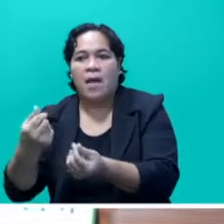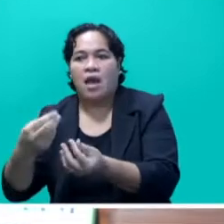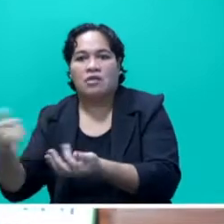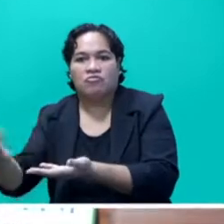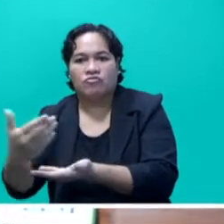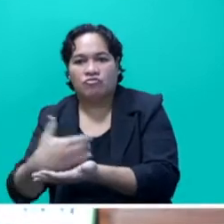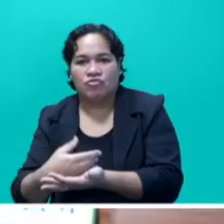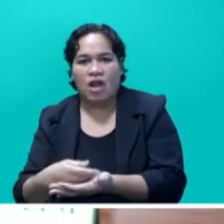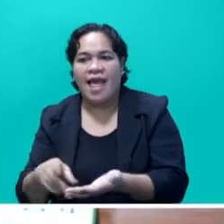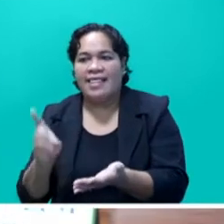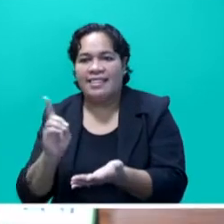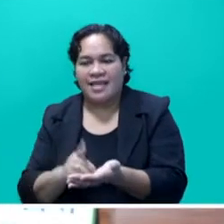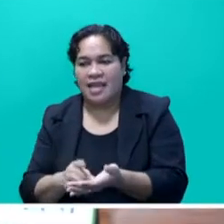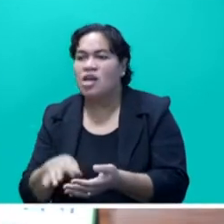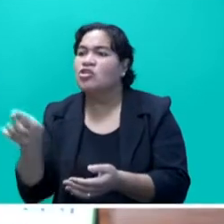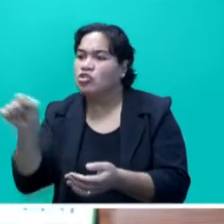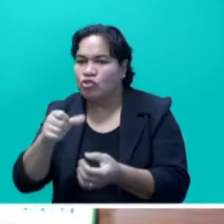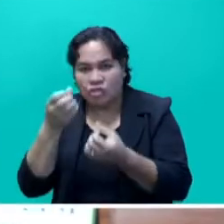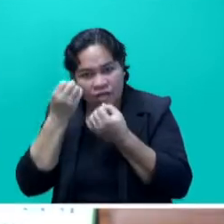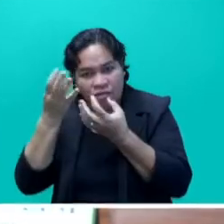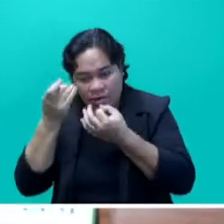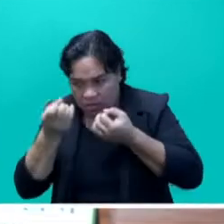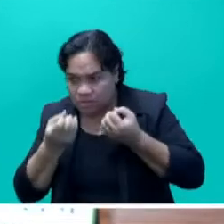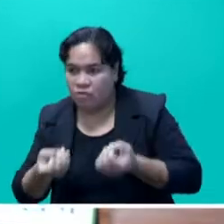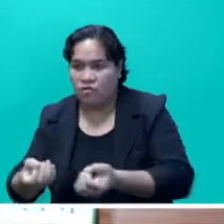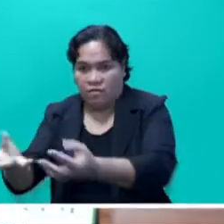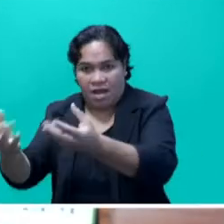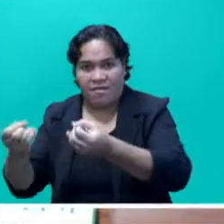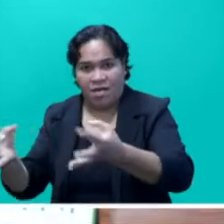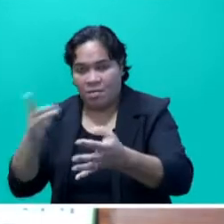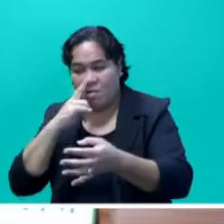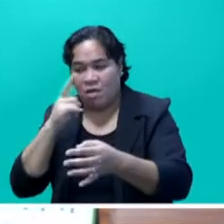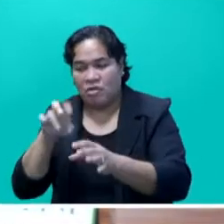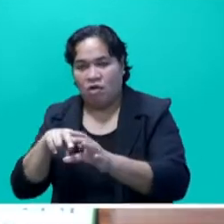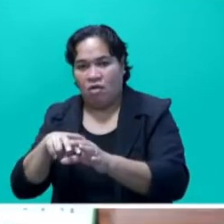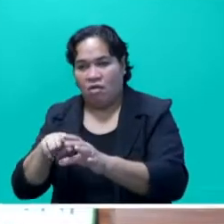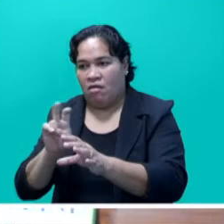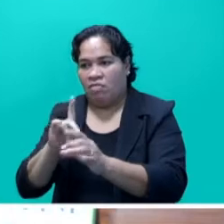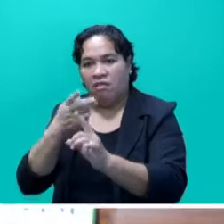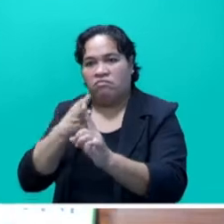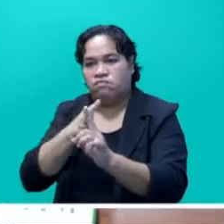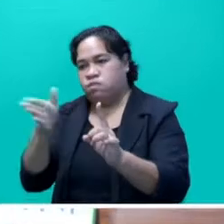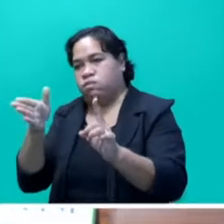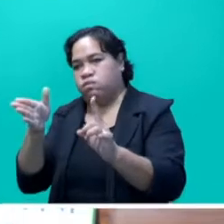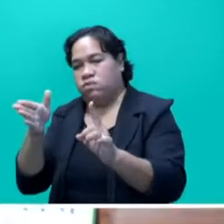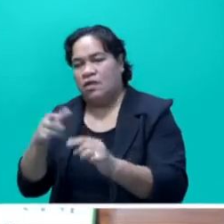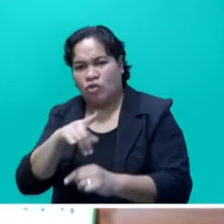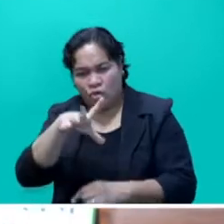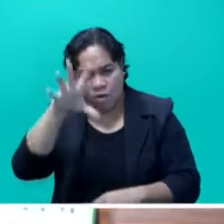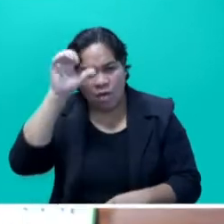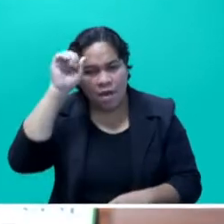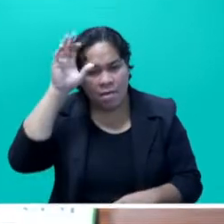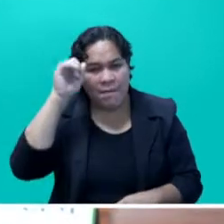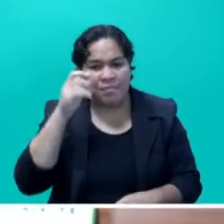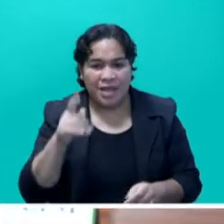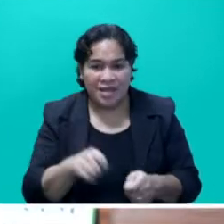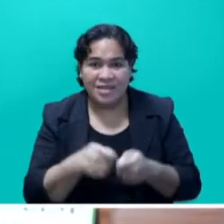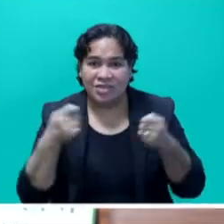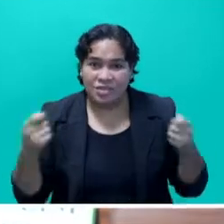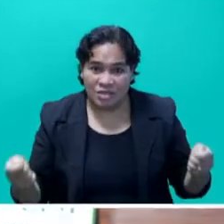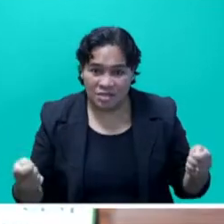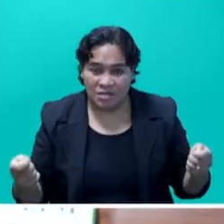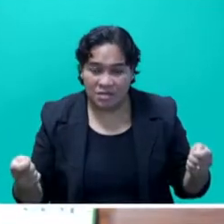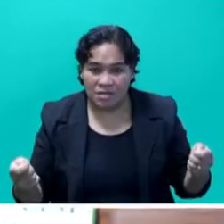credit information provider. So they stepped out of their mark. And you may recall in newspapers you will